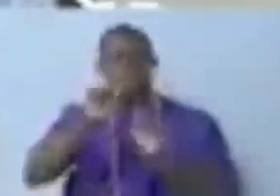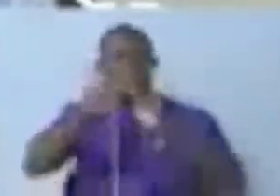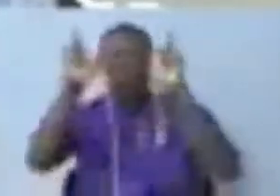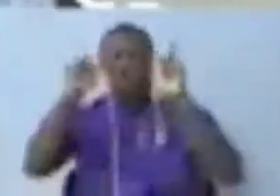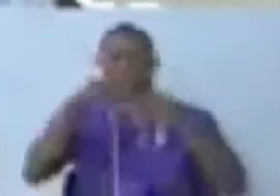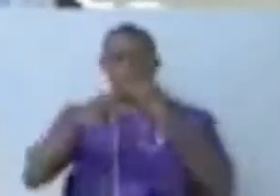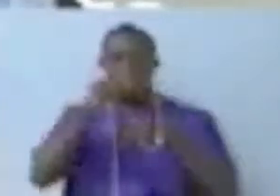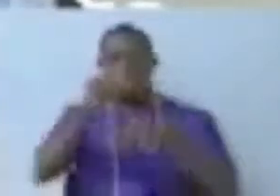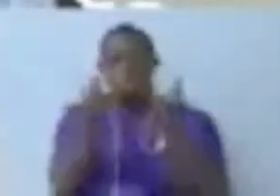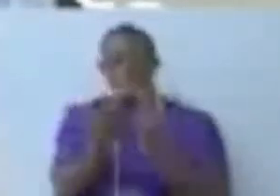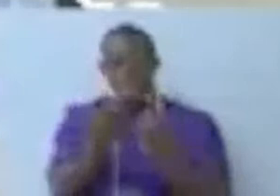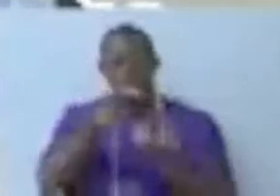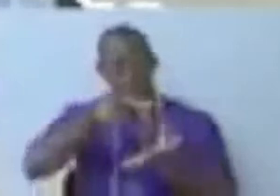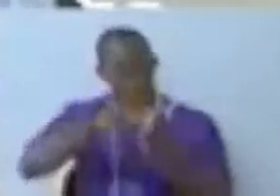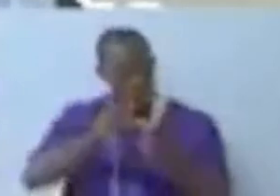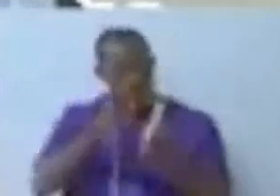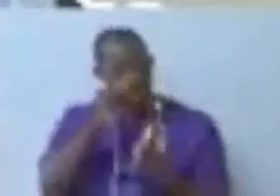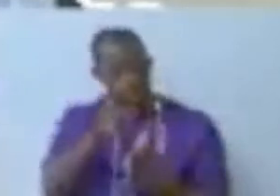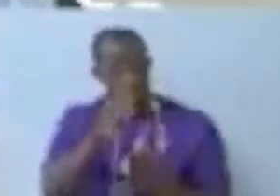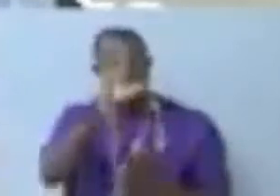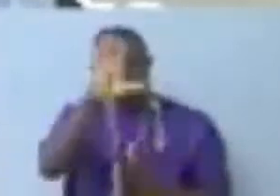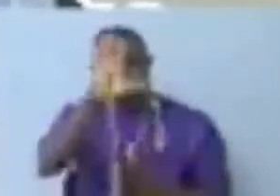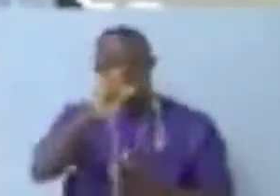was done in secret? I